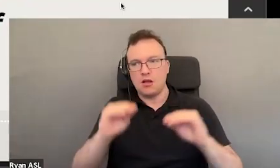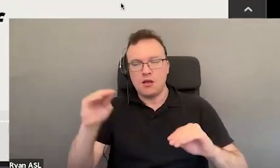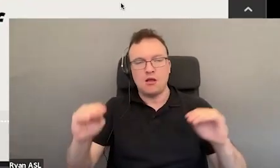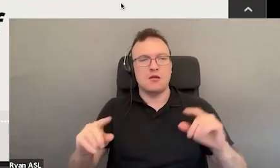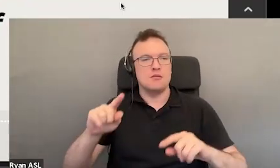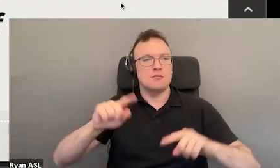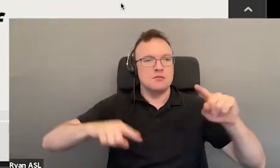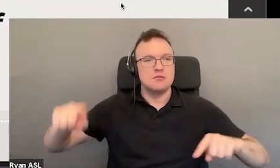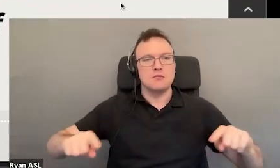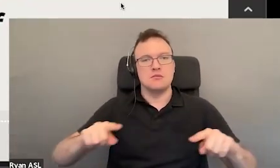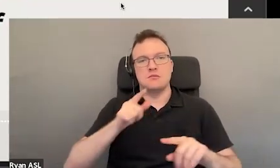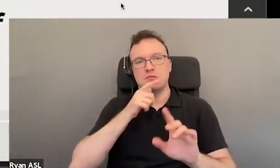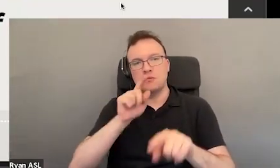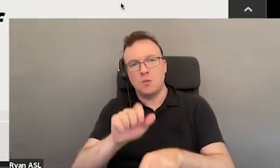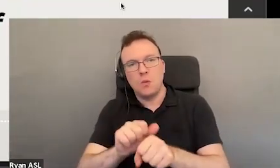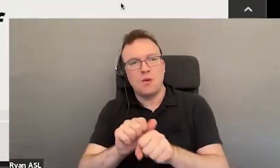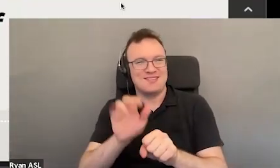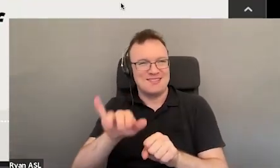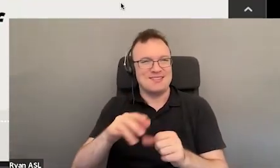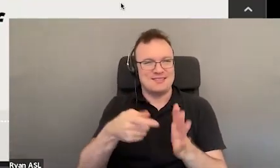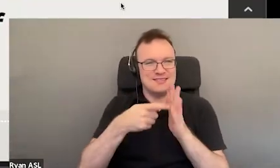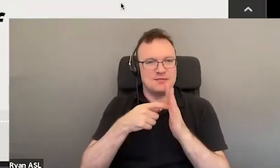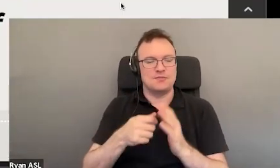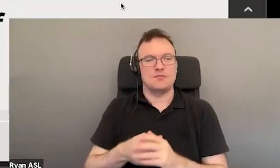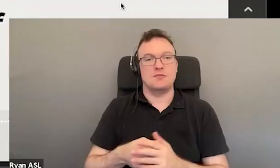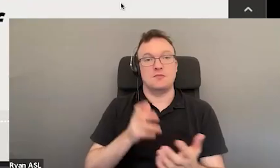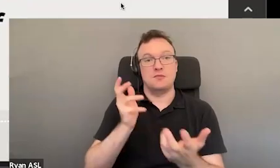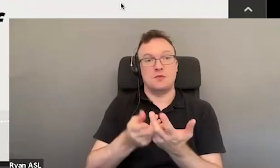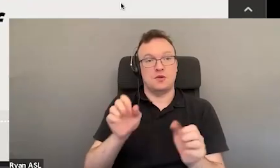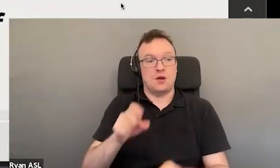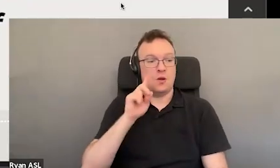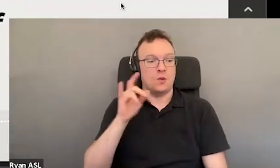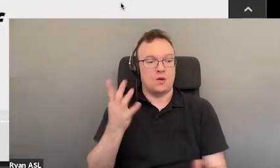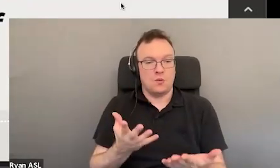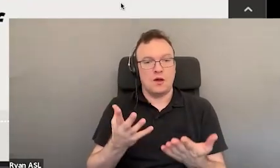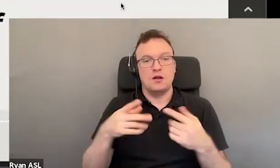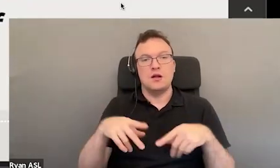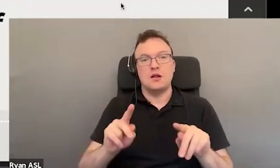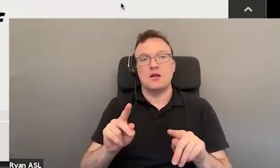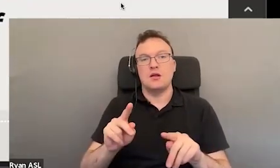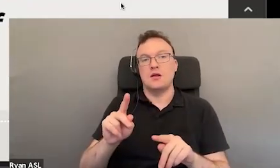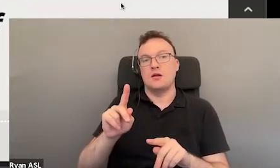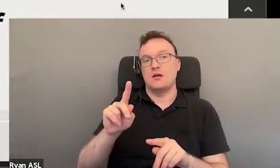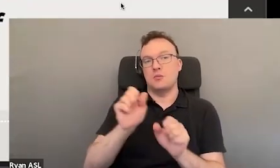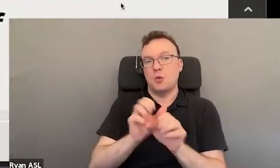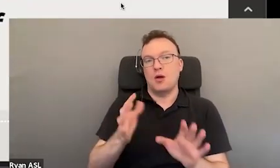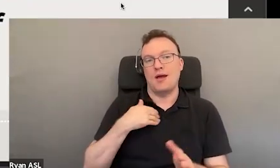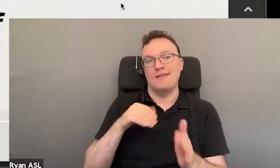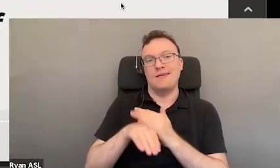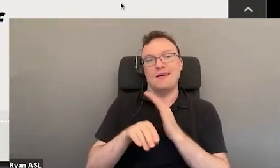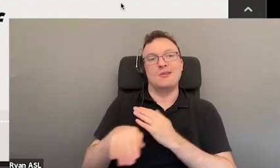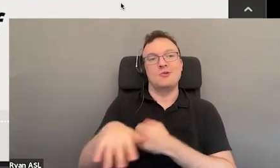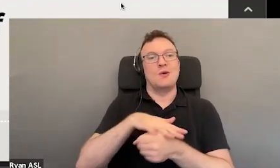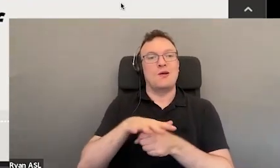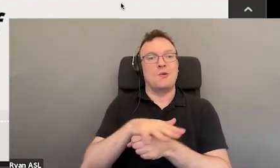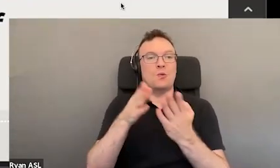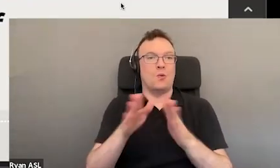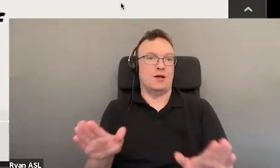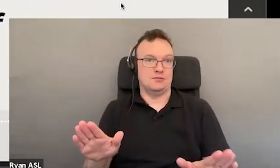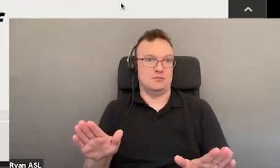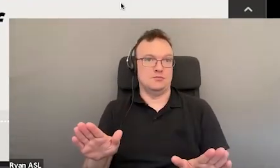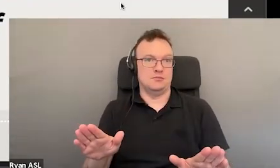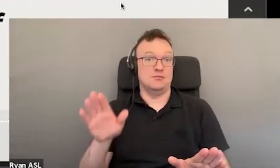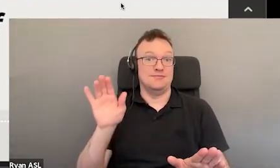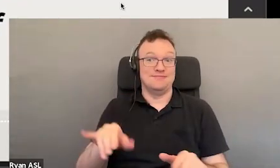is, an accommodation might look like something as simple as letting an employee have access to a quiet workspace. That can